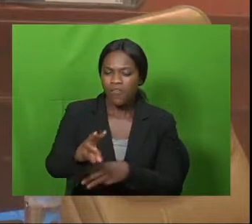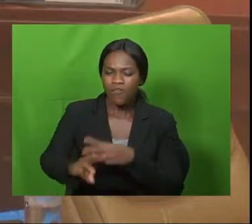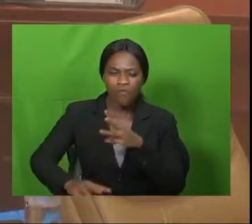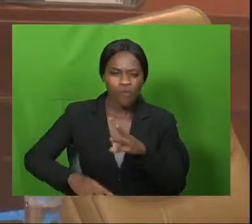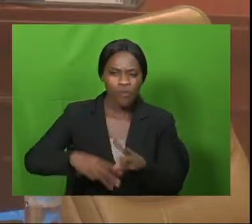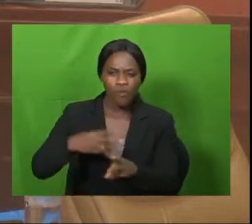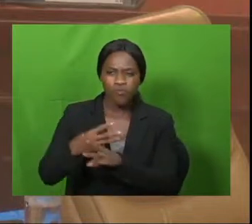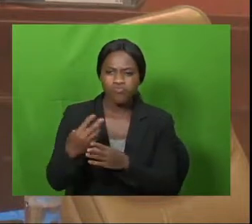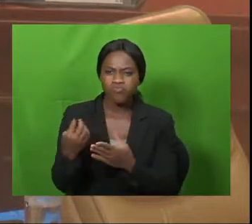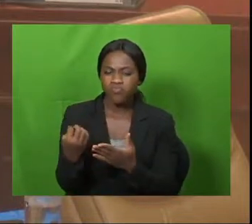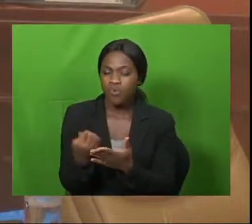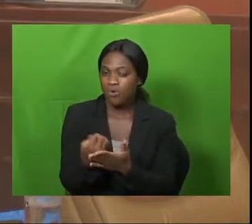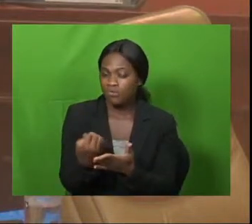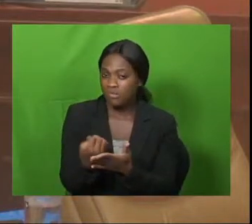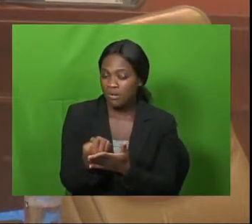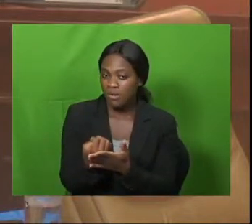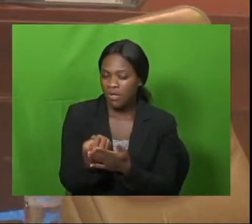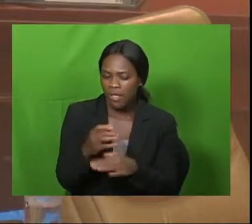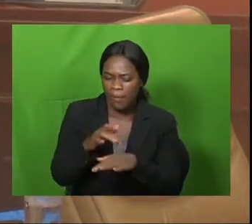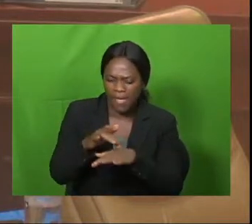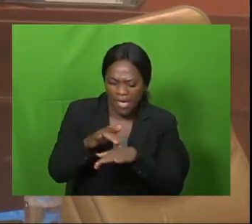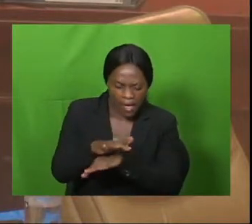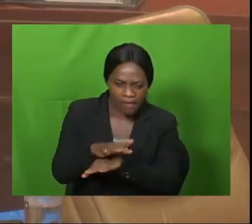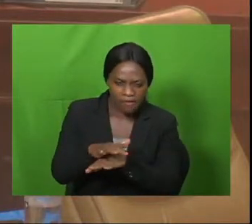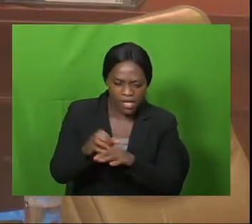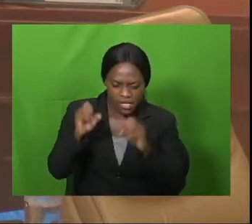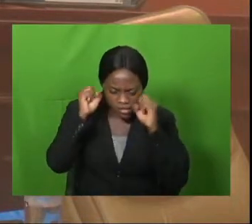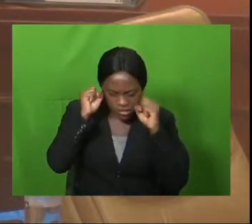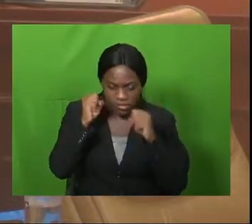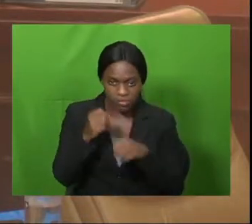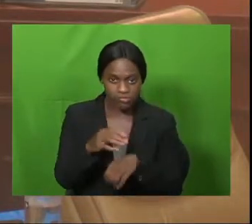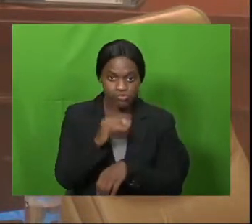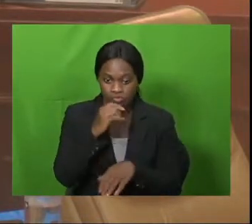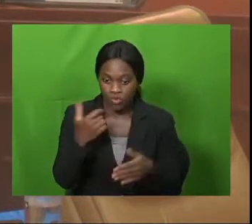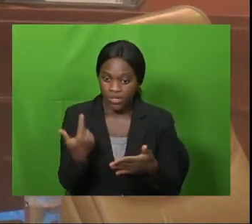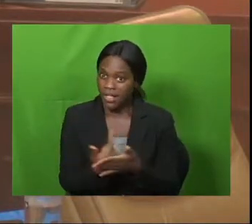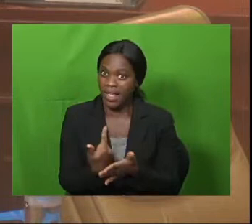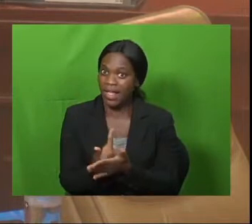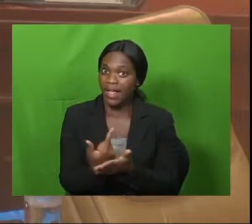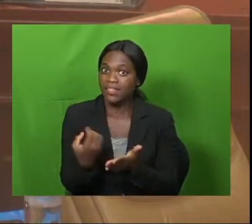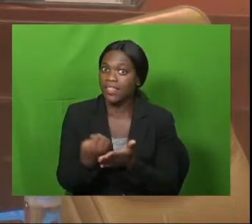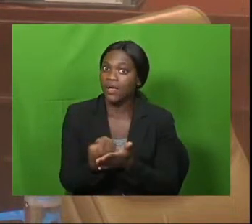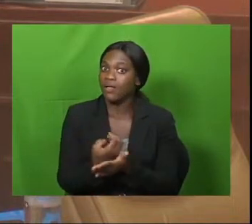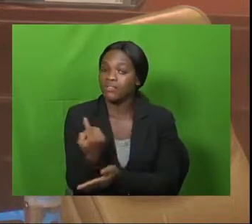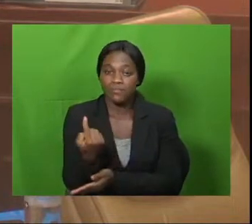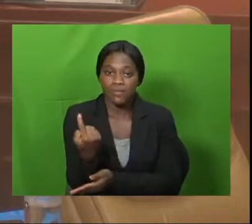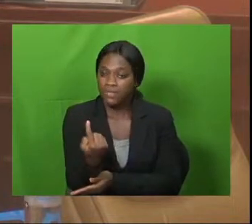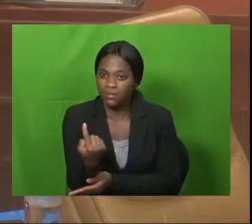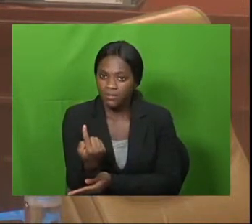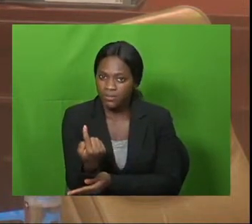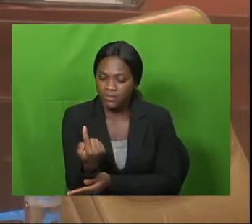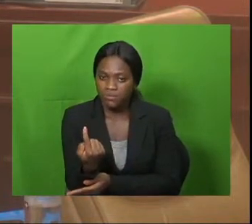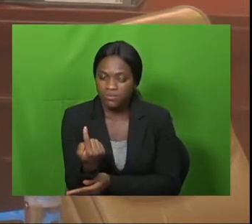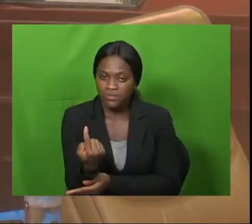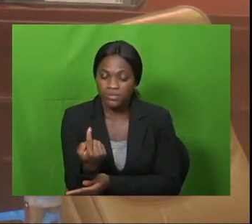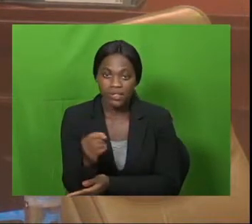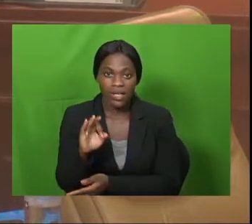economy has been significant. It's not only the Ghanaian economy. With the International Monetary